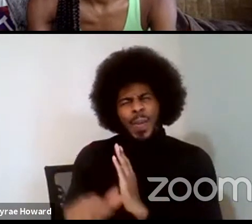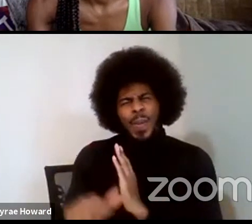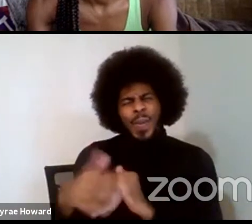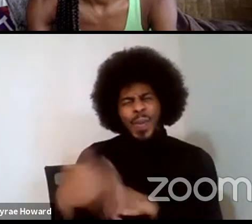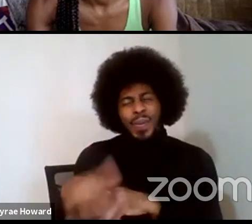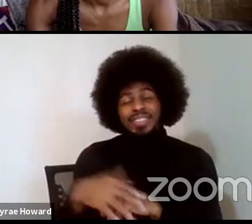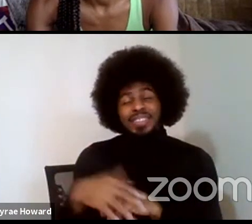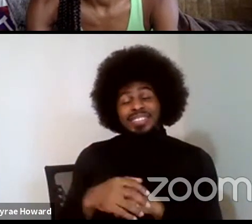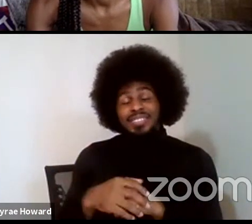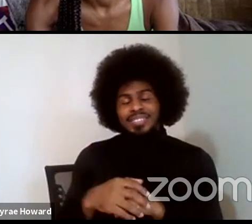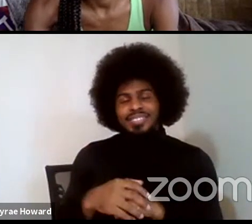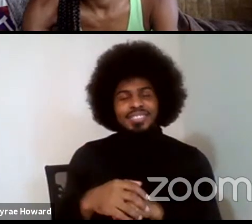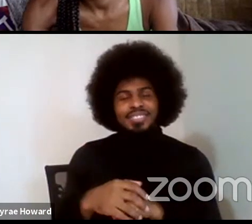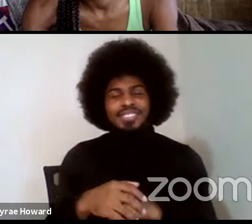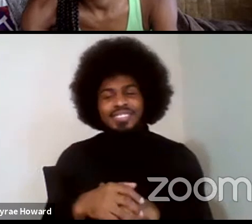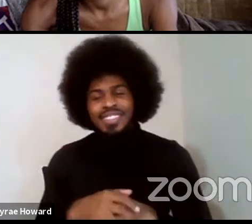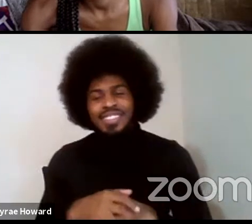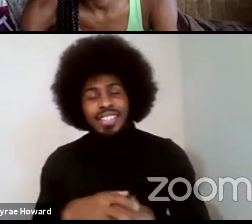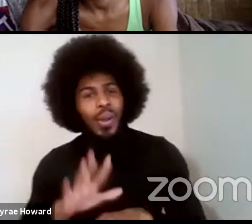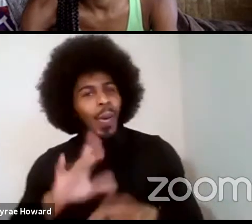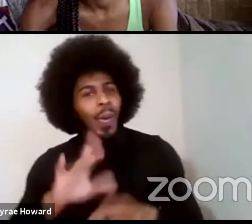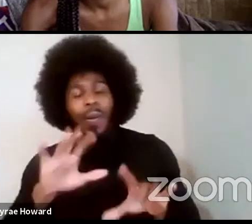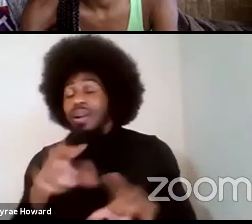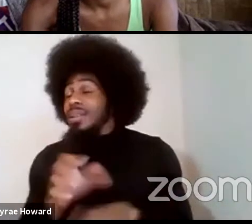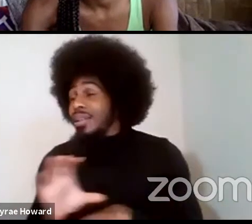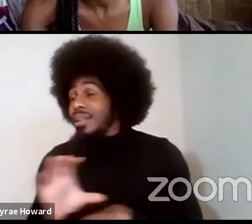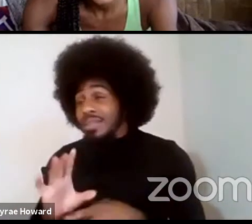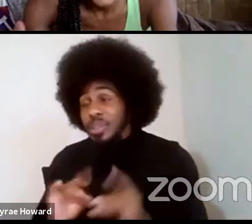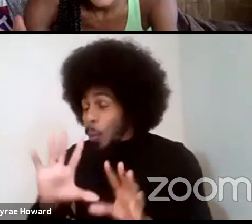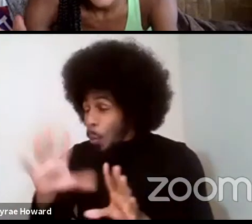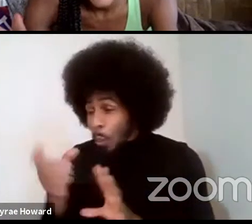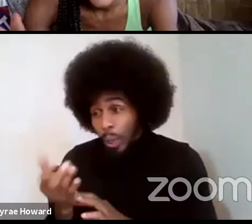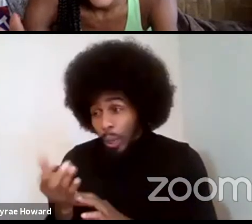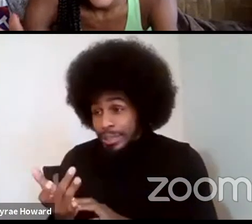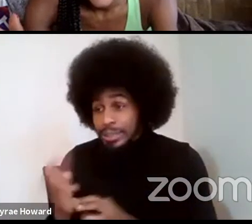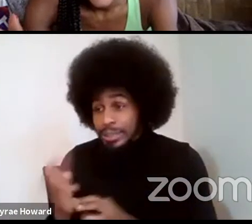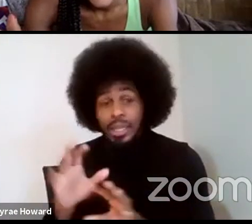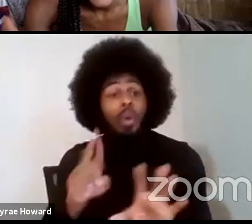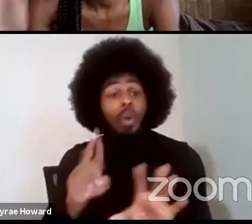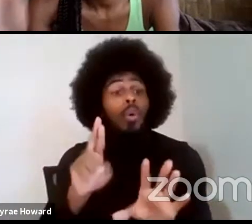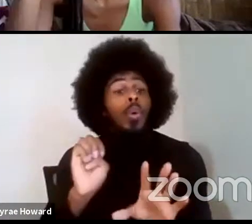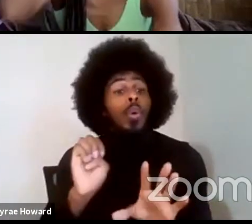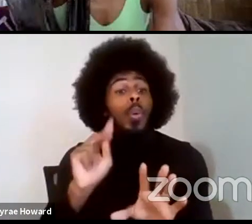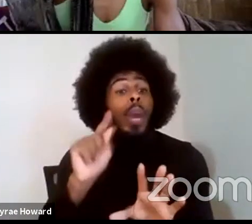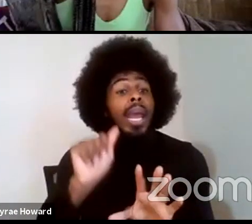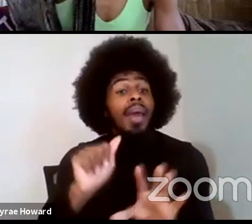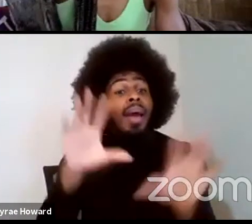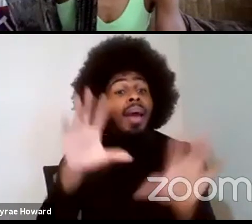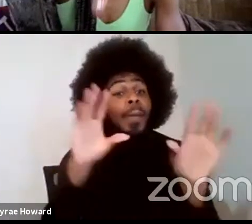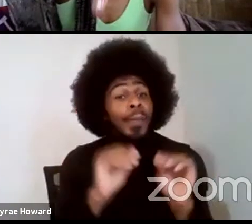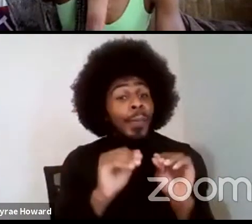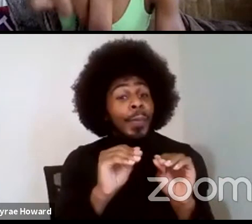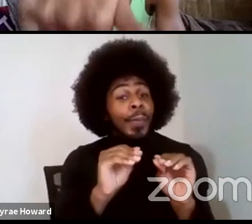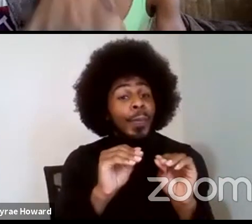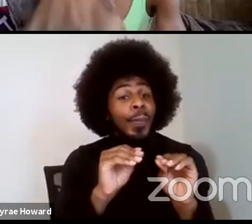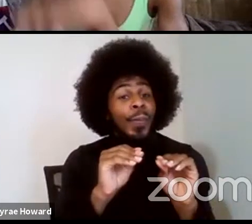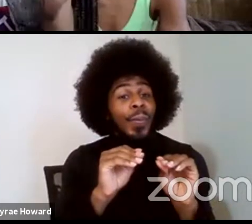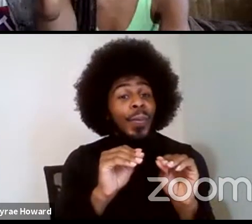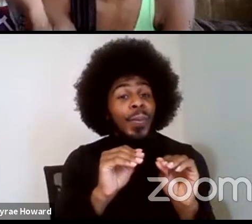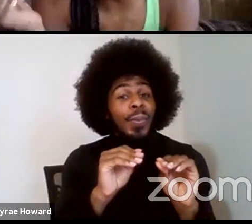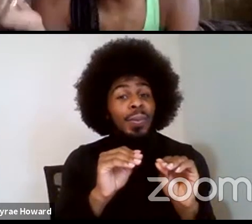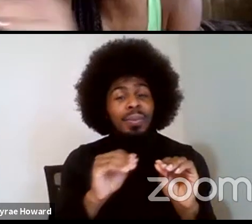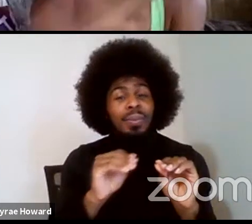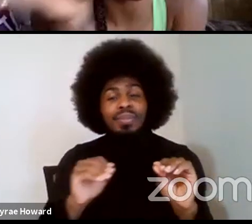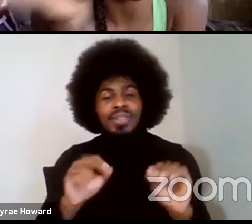know Stephanie. Wait, you can't do any more company. Wait, hold on. Rena, see you in a hot second. Oh. I know.